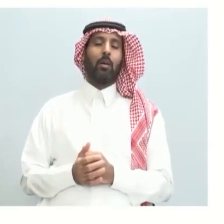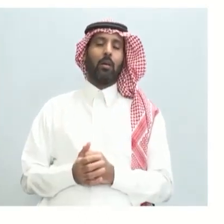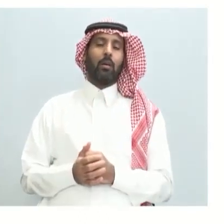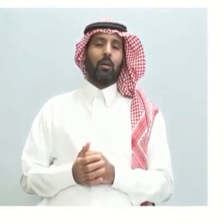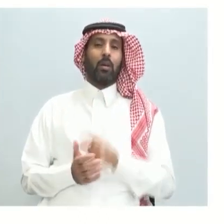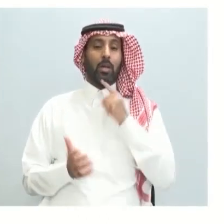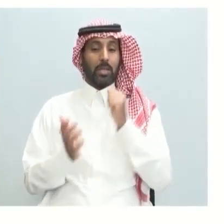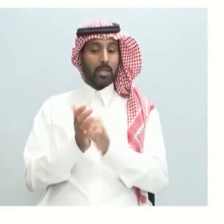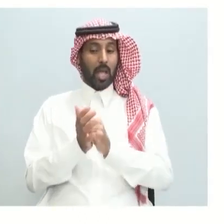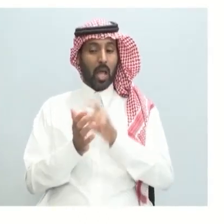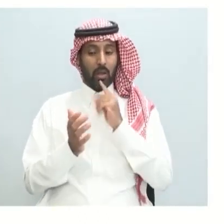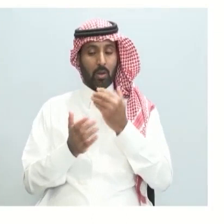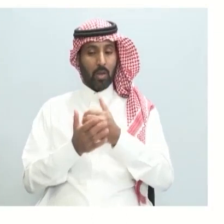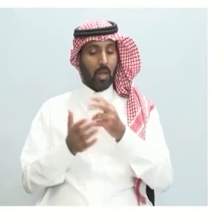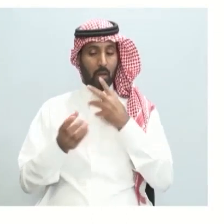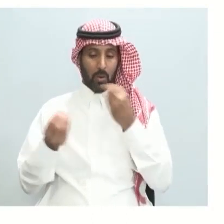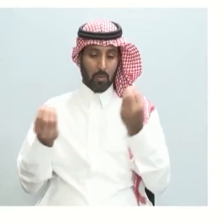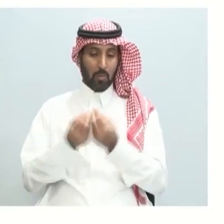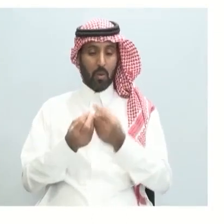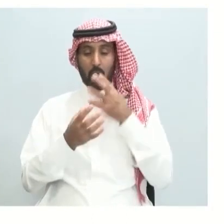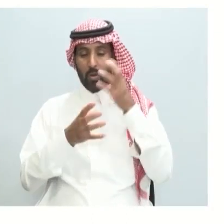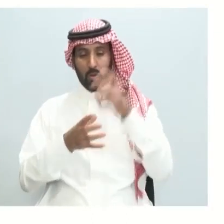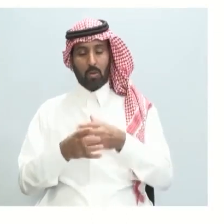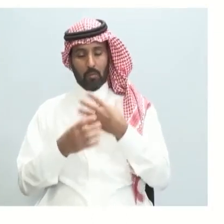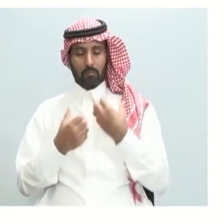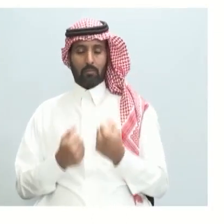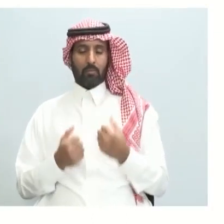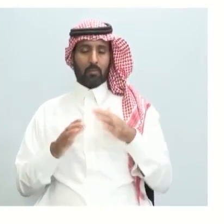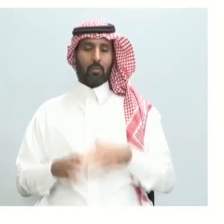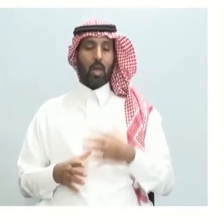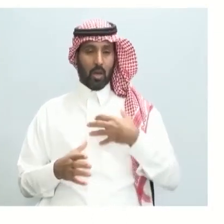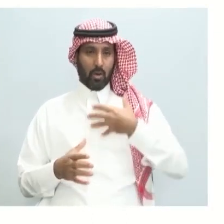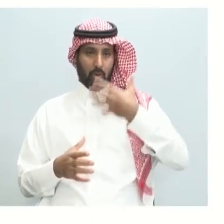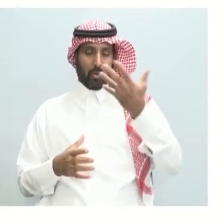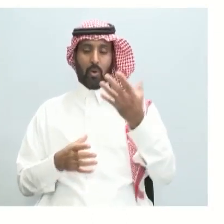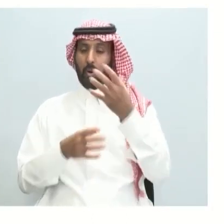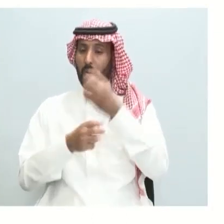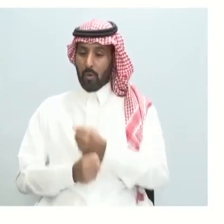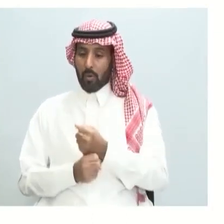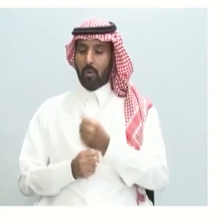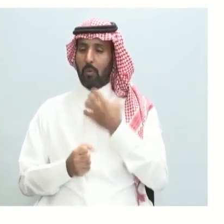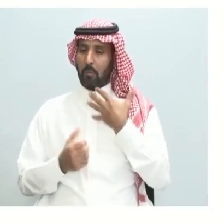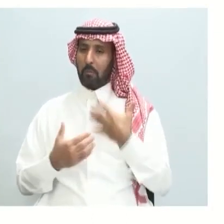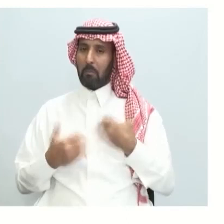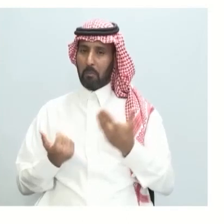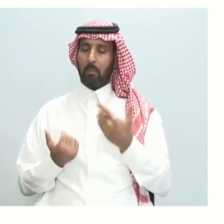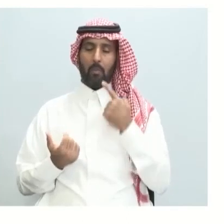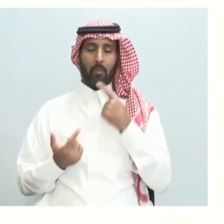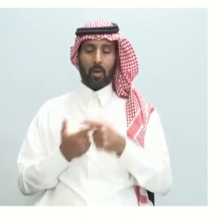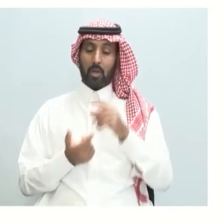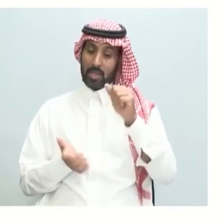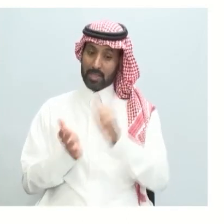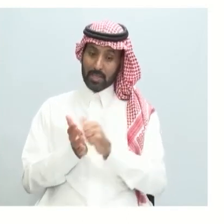A house is a home when it shelters the body and comforts the soul. So where your soul feels at ease, this